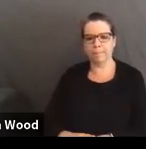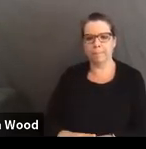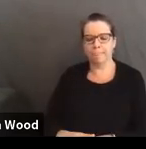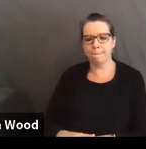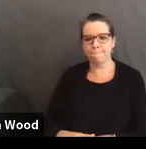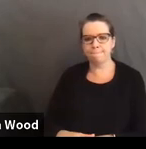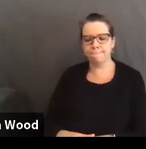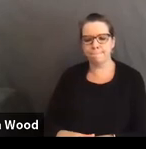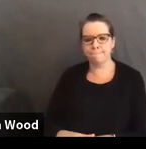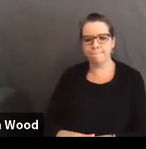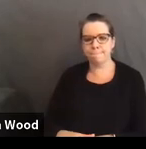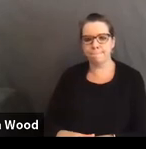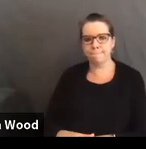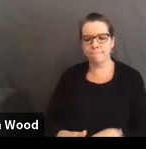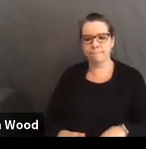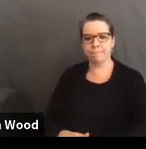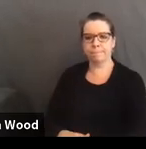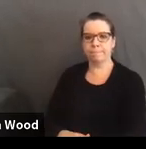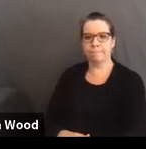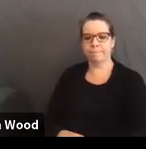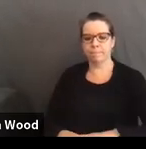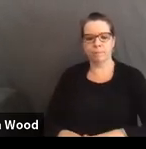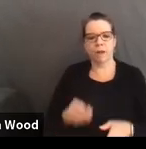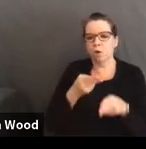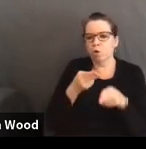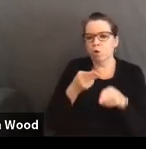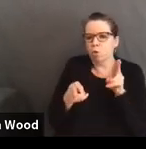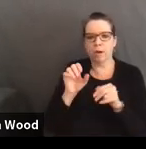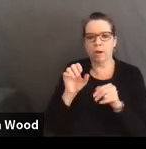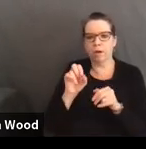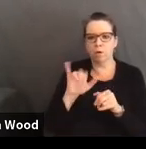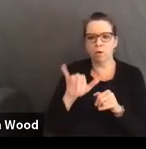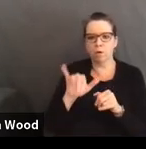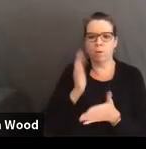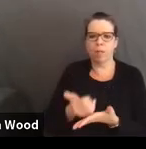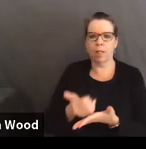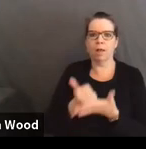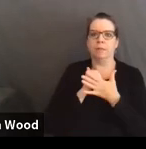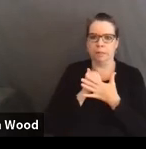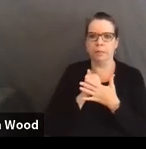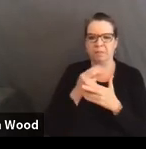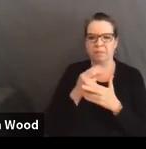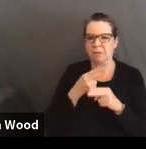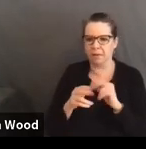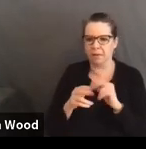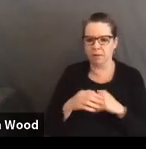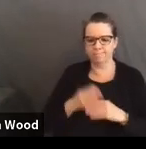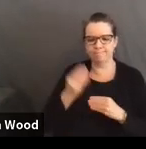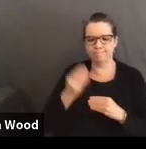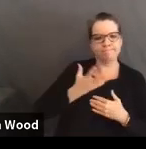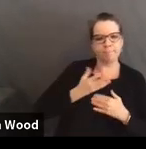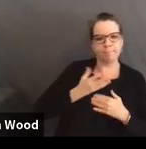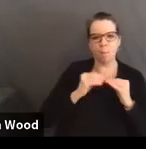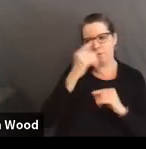working correctly. And again, quick survey, and it will help us. It will help us know more